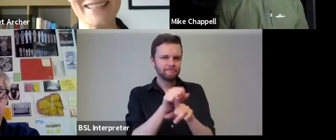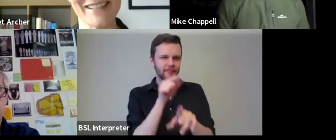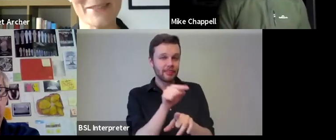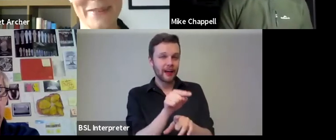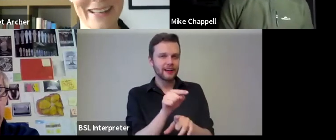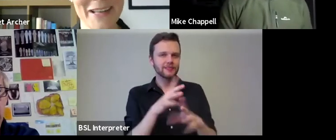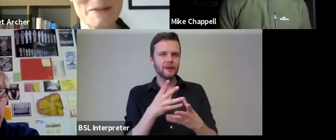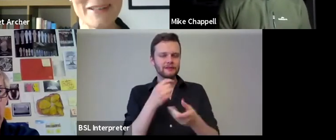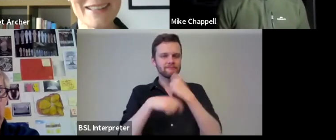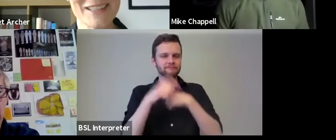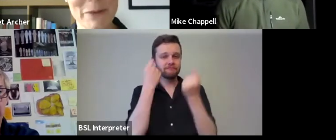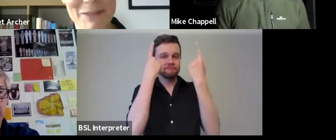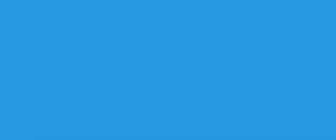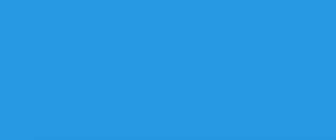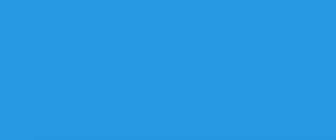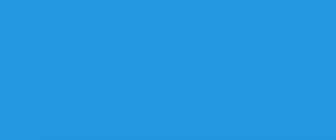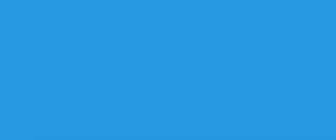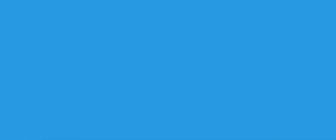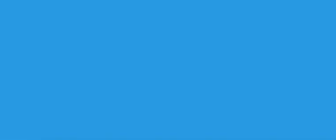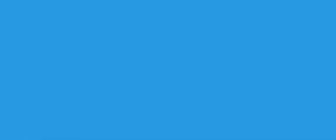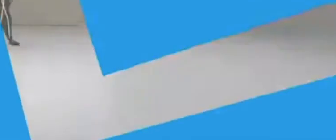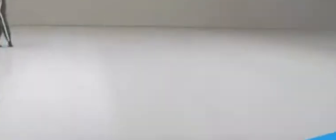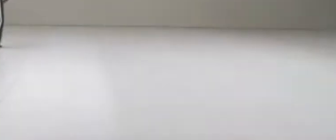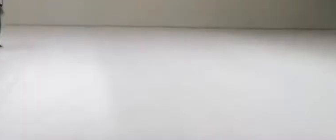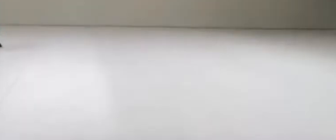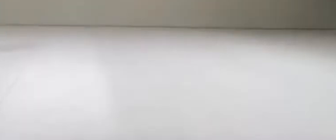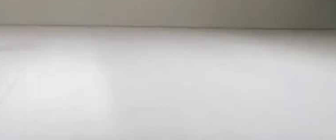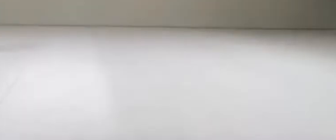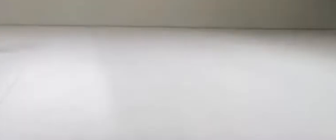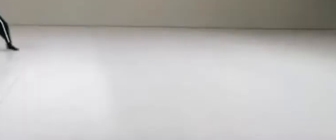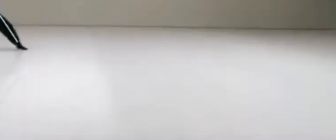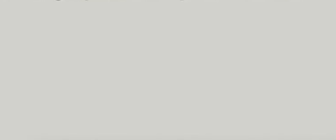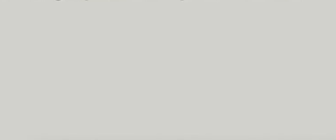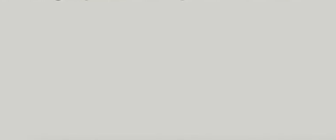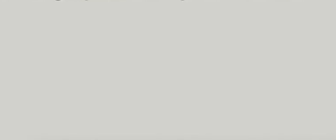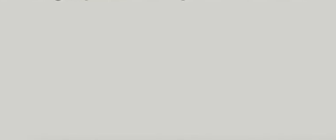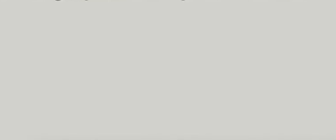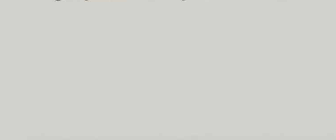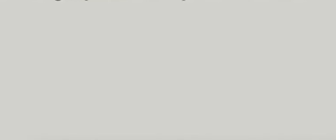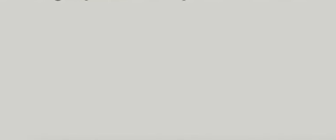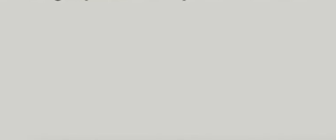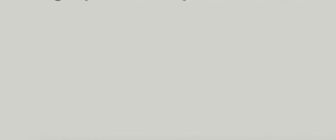and make sense of that. But should we have a look at the work? Let's see it play.